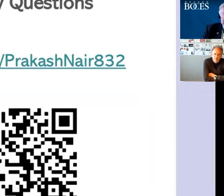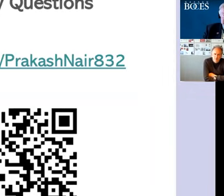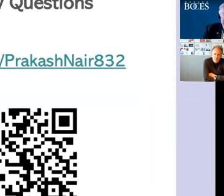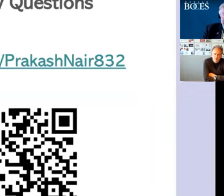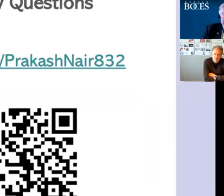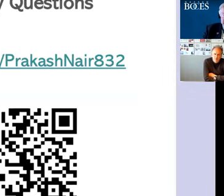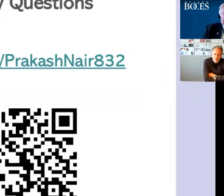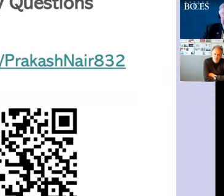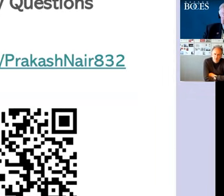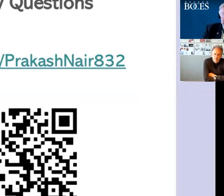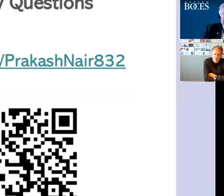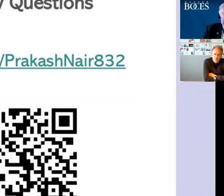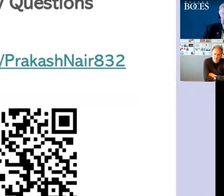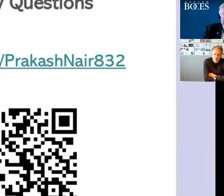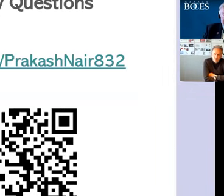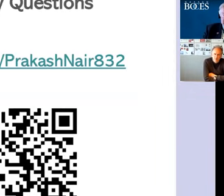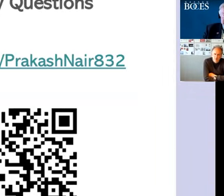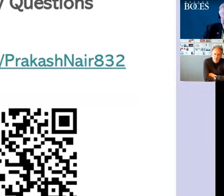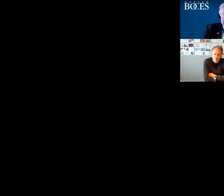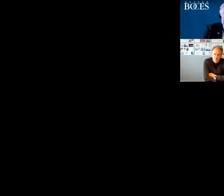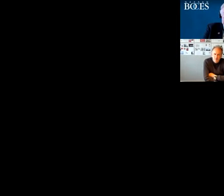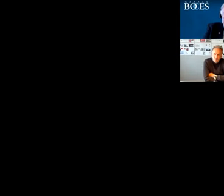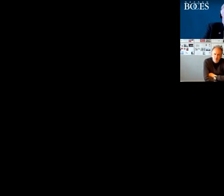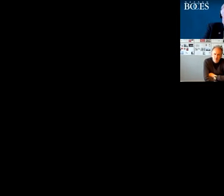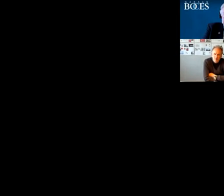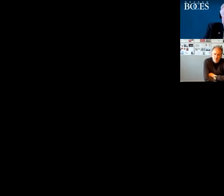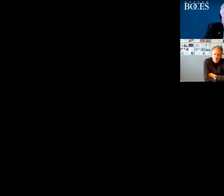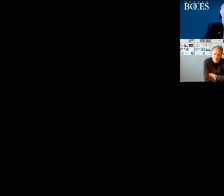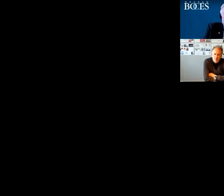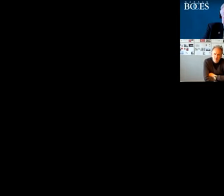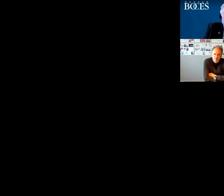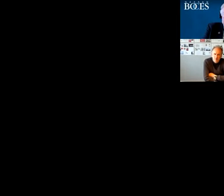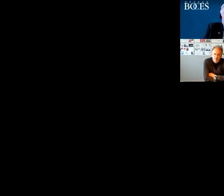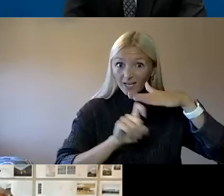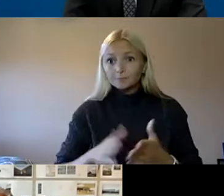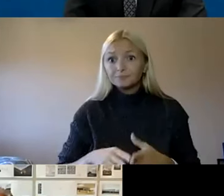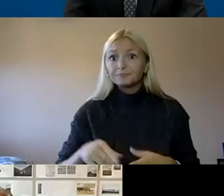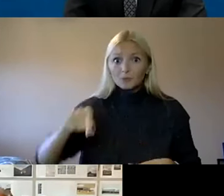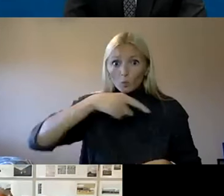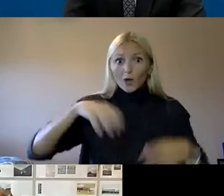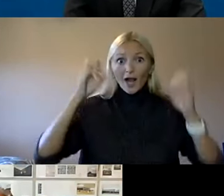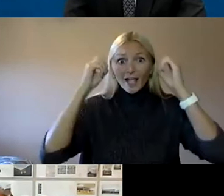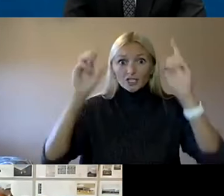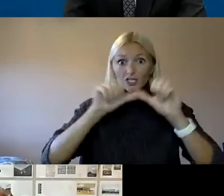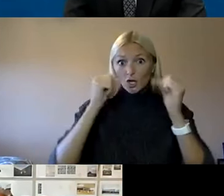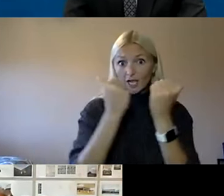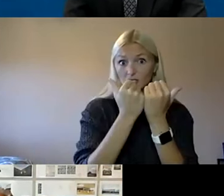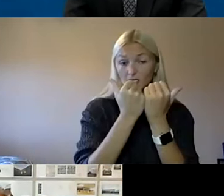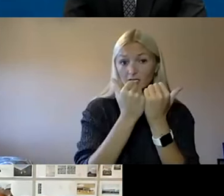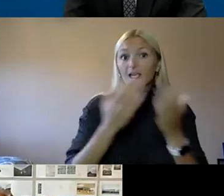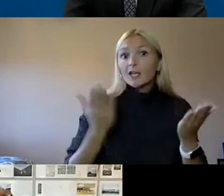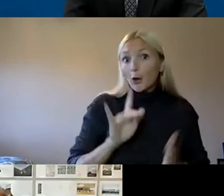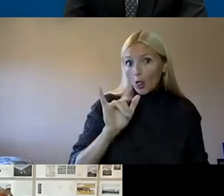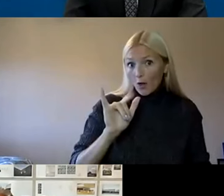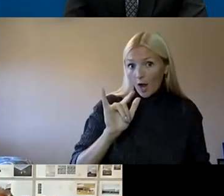area, BOCES stands for the Board of Cooperative Educational Services. We are an educational agency located here on